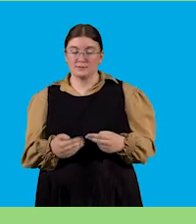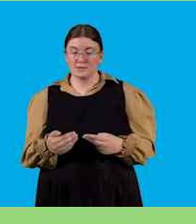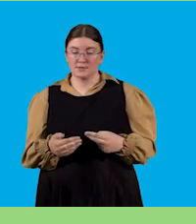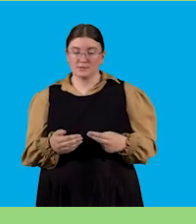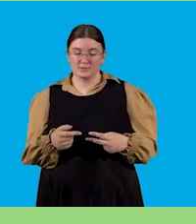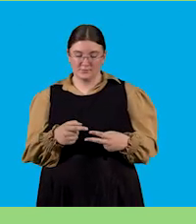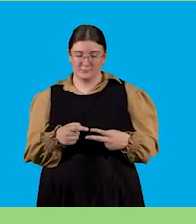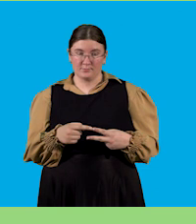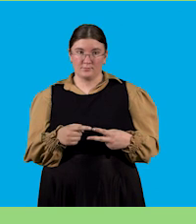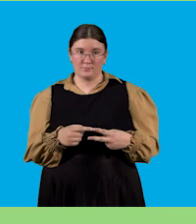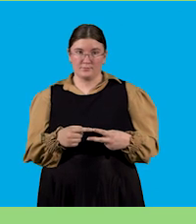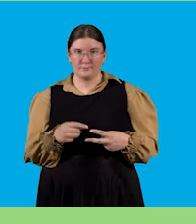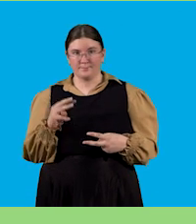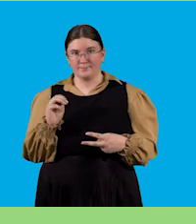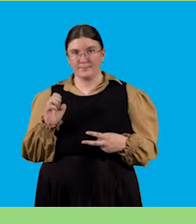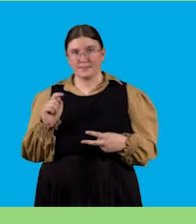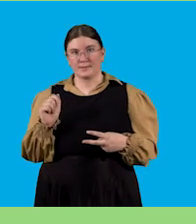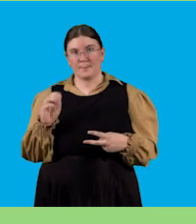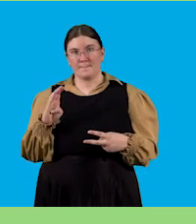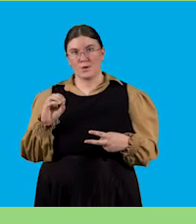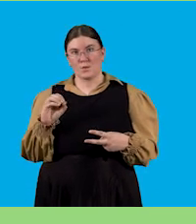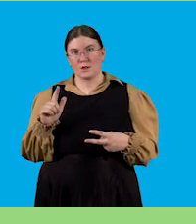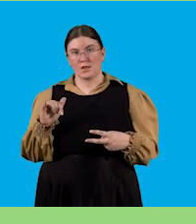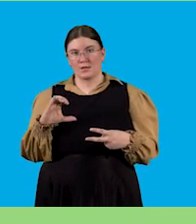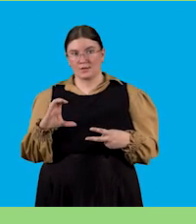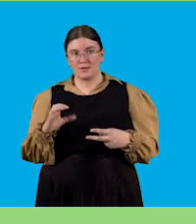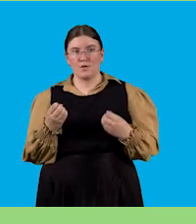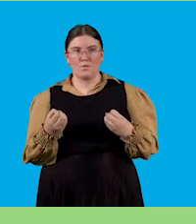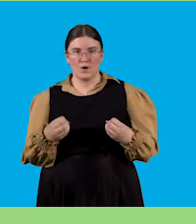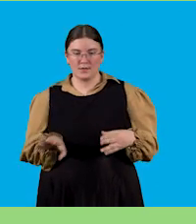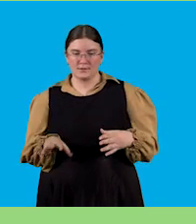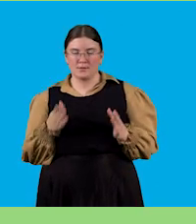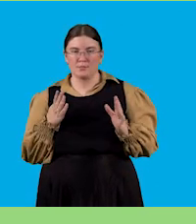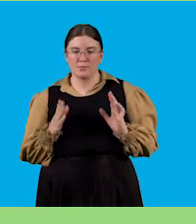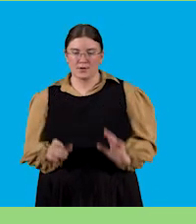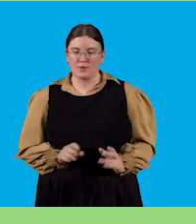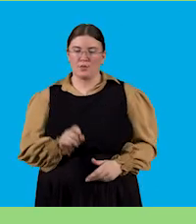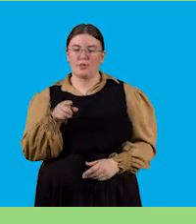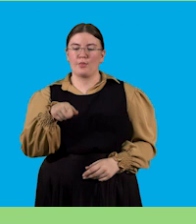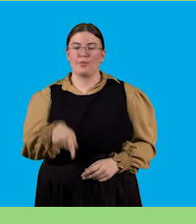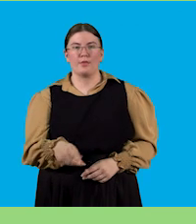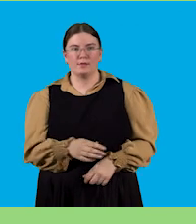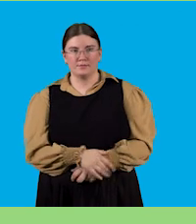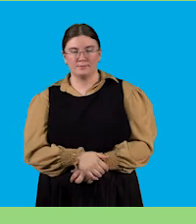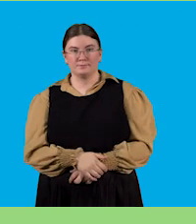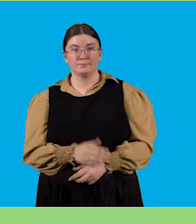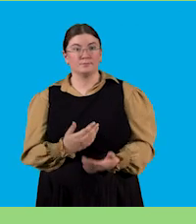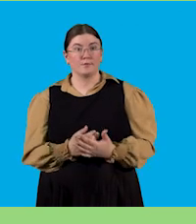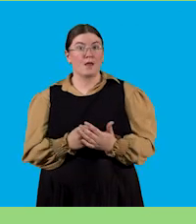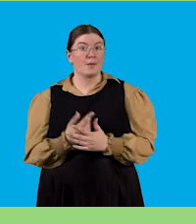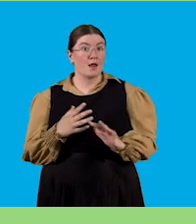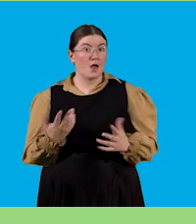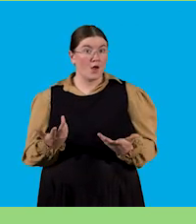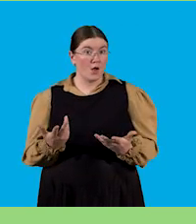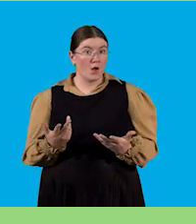This is the process where metabolic waste is removed from the body. So we learned that it can happen through